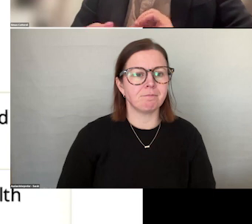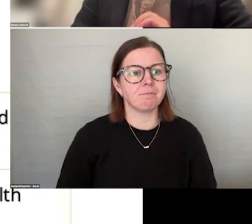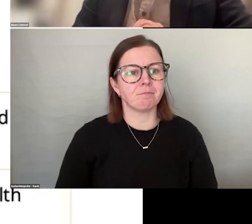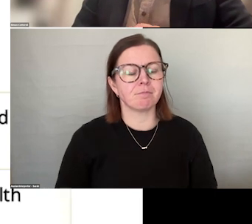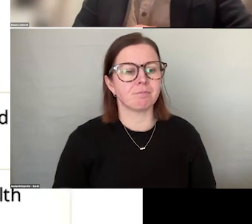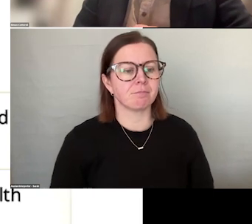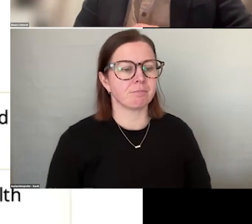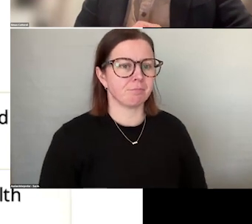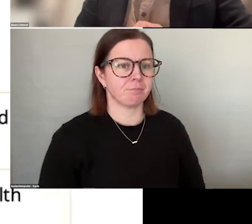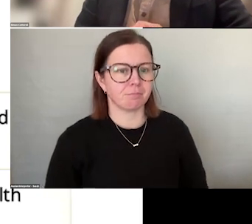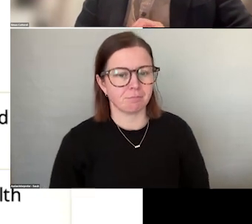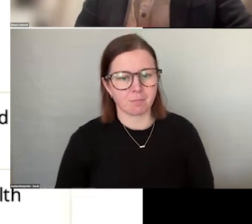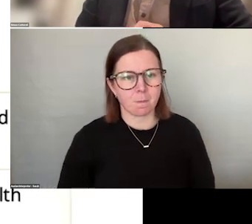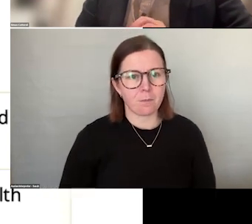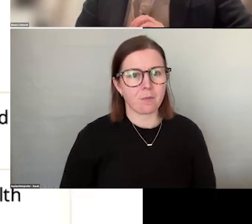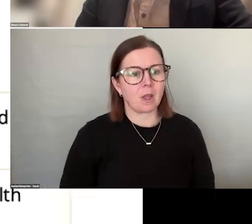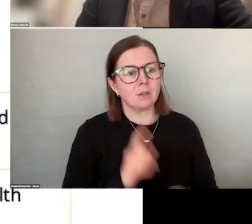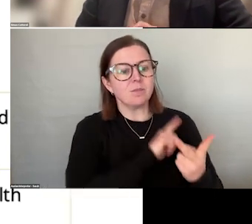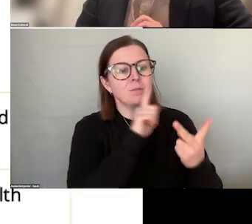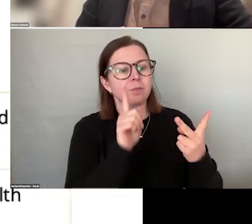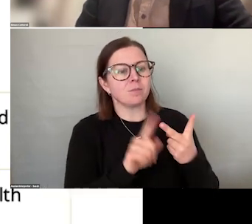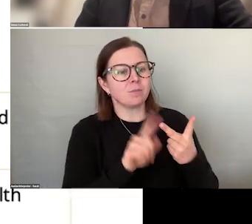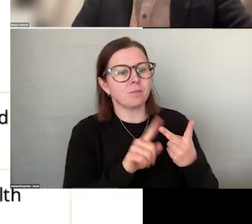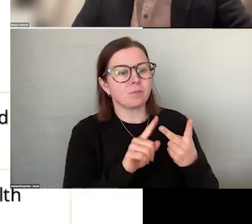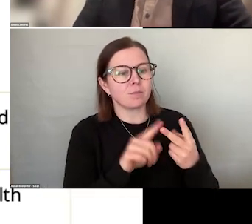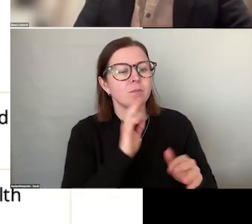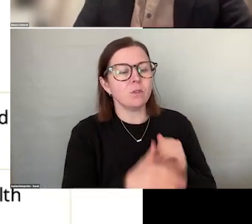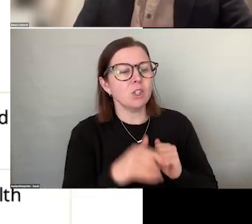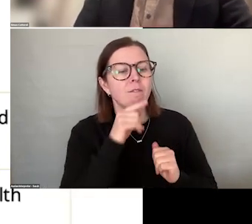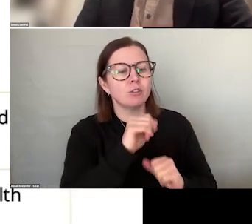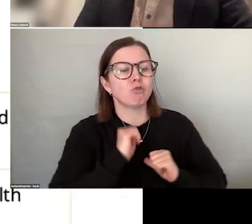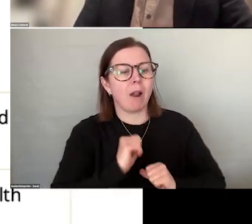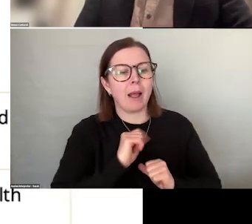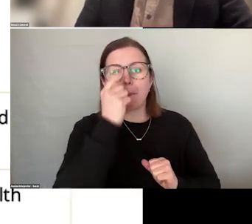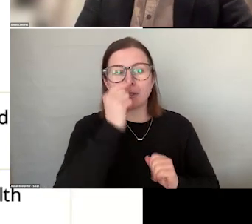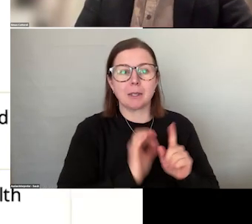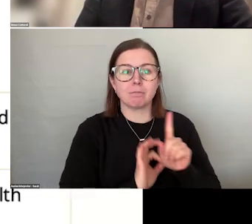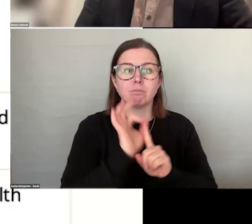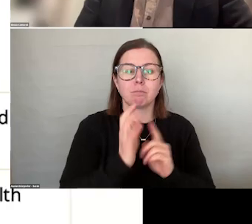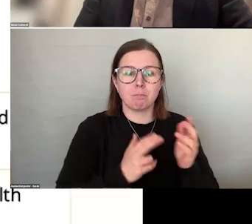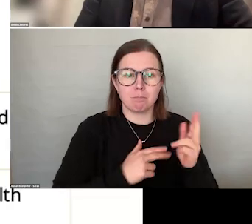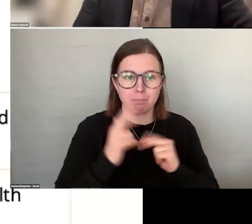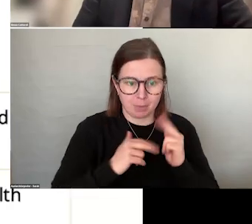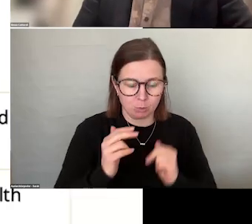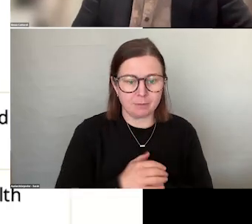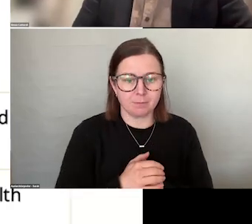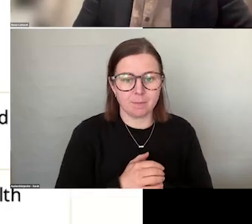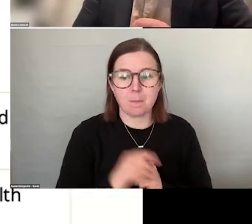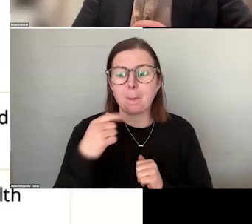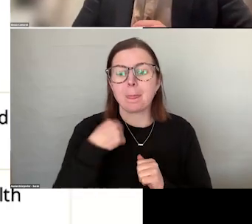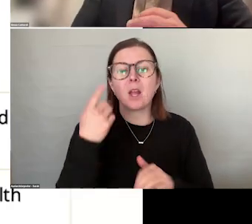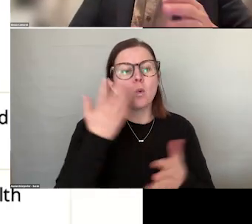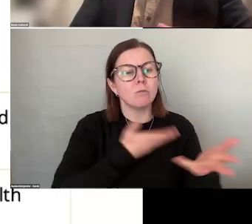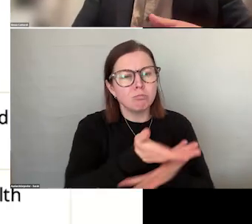The second set of recommendations are about training and capacity building. So if we've talked to a lot of people with